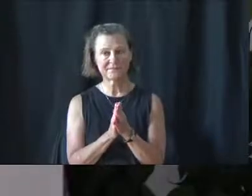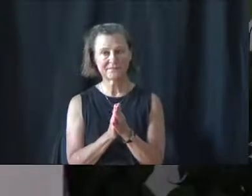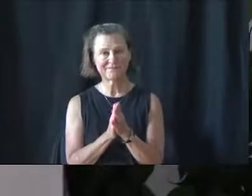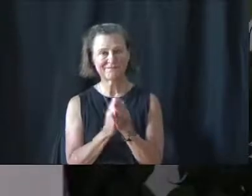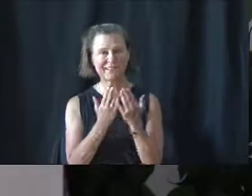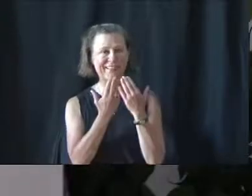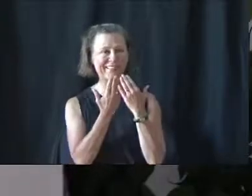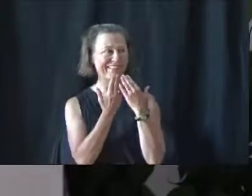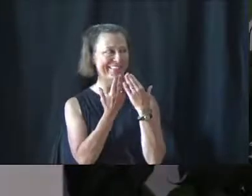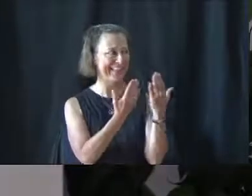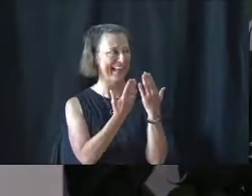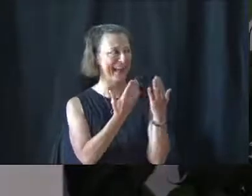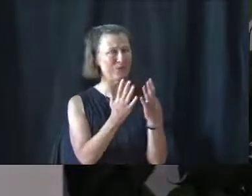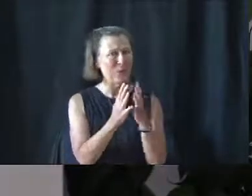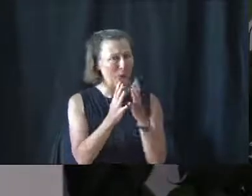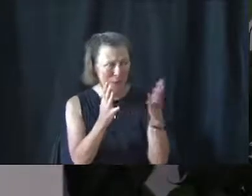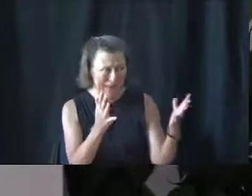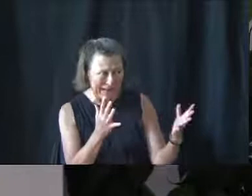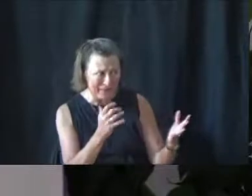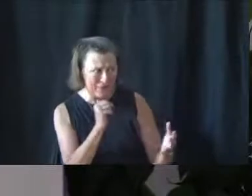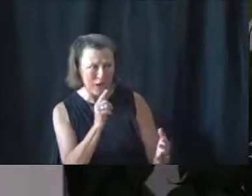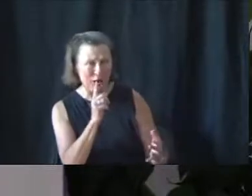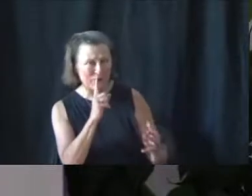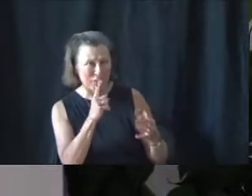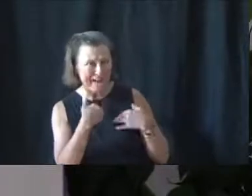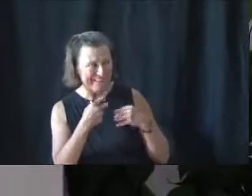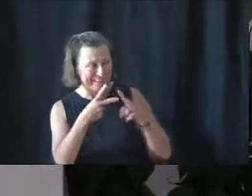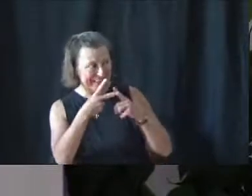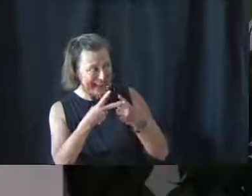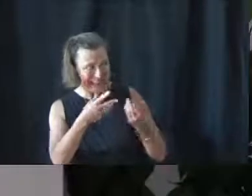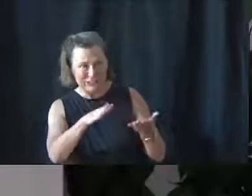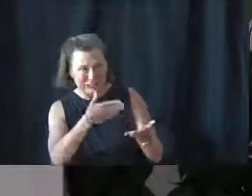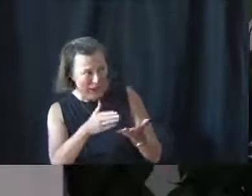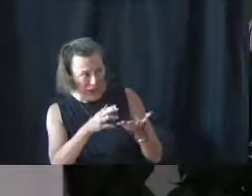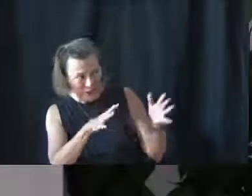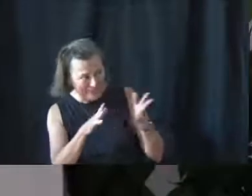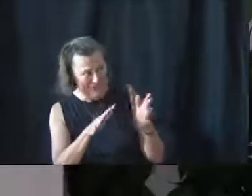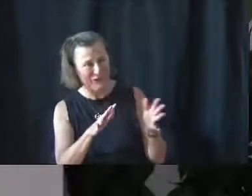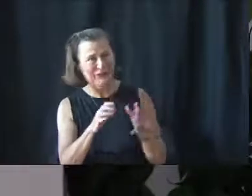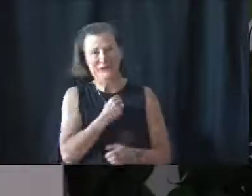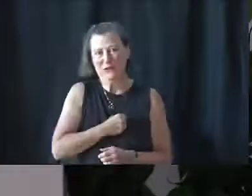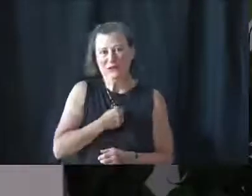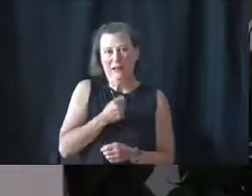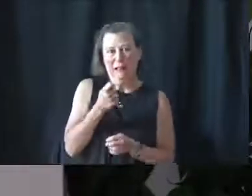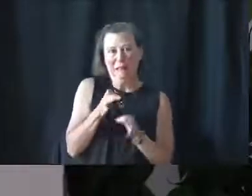Thank you so much. I wasn't sure if you were going to play another one. Sorry for the delay.